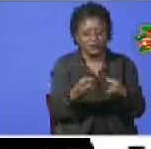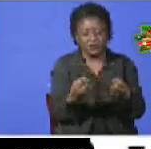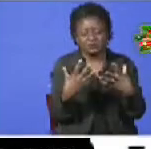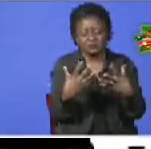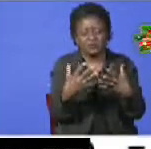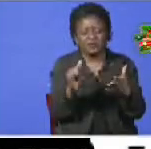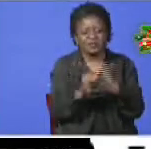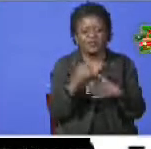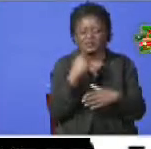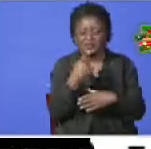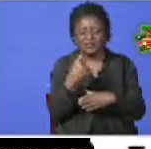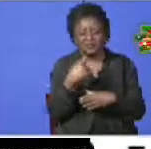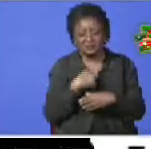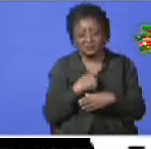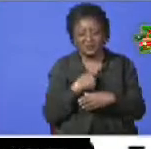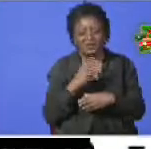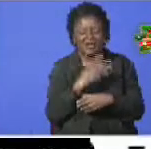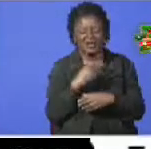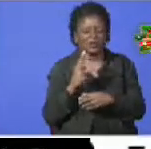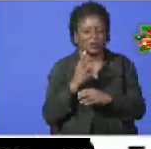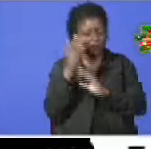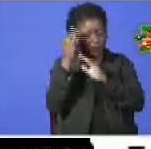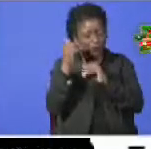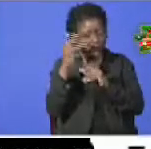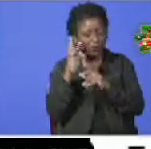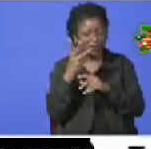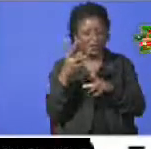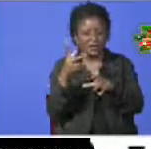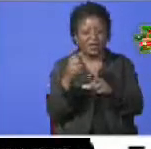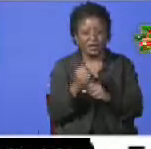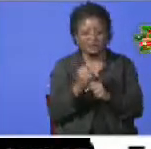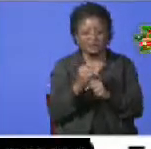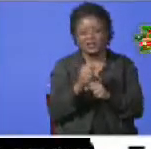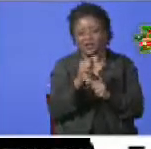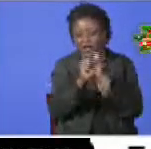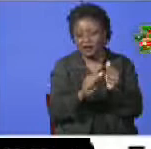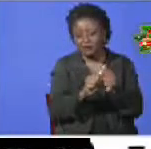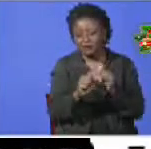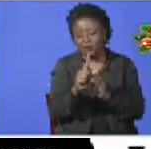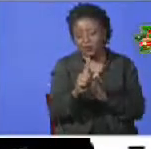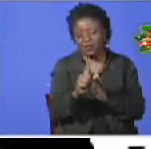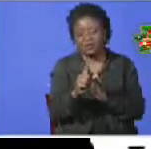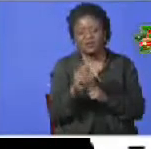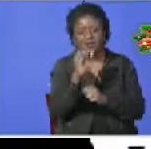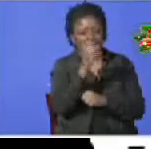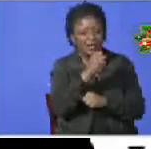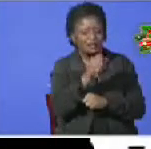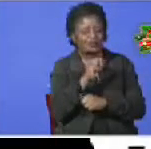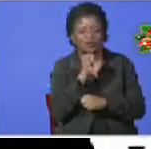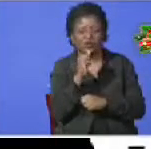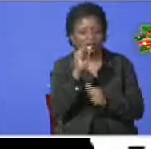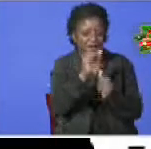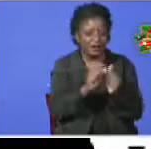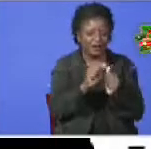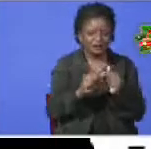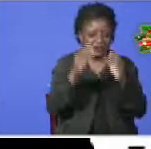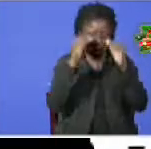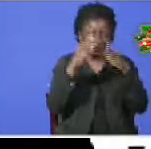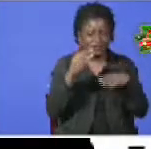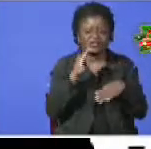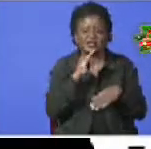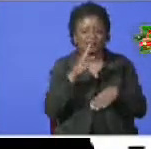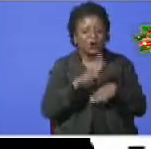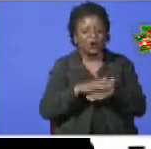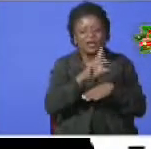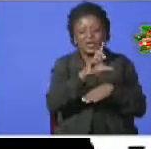that, and we hope that we are capturing everyone. Yes, we are. Not every teacher is on the LMS.